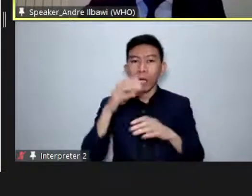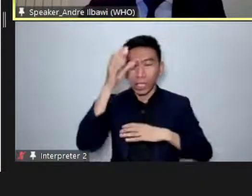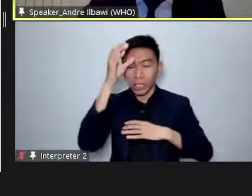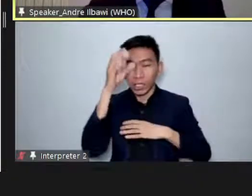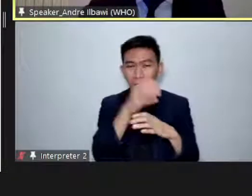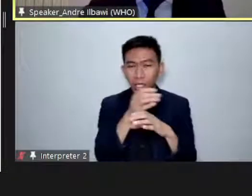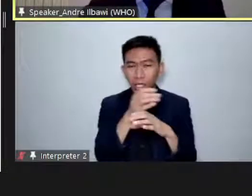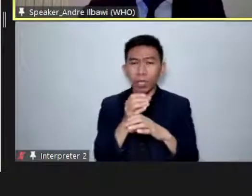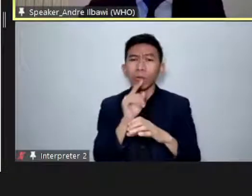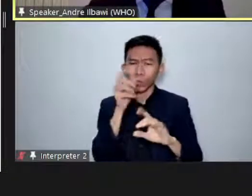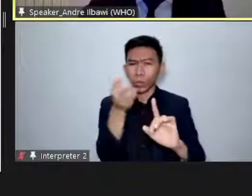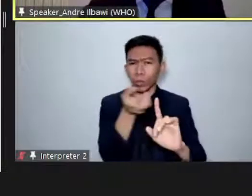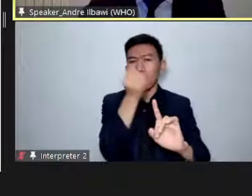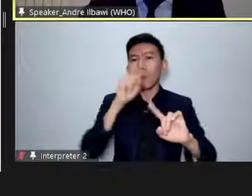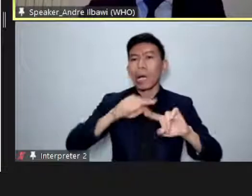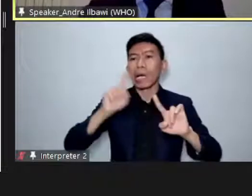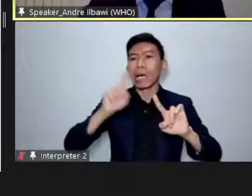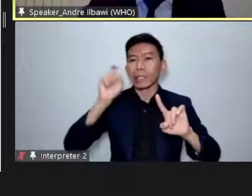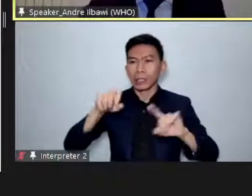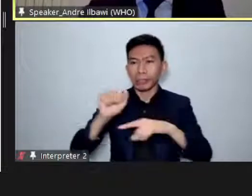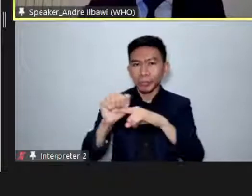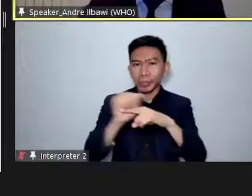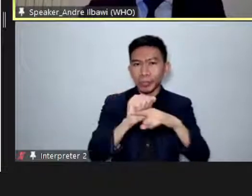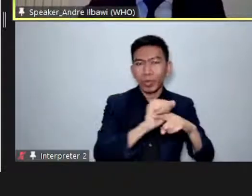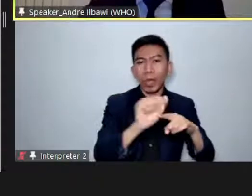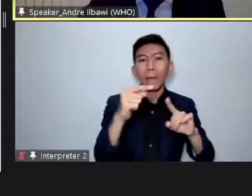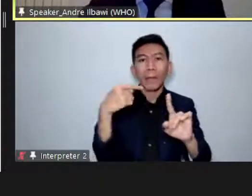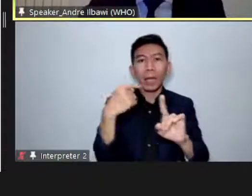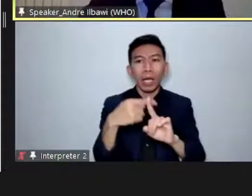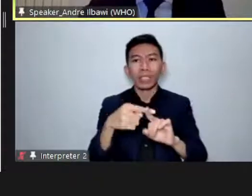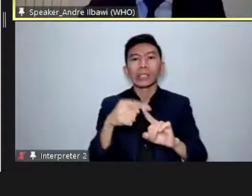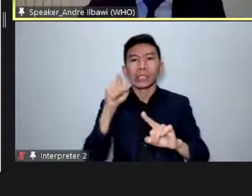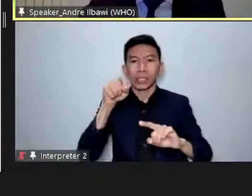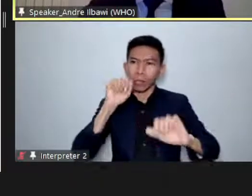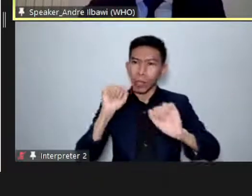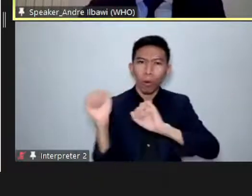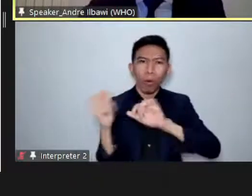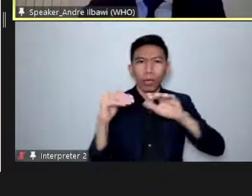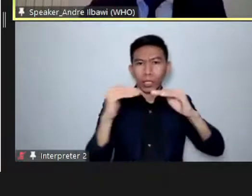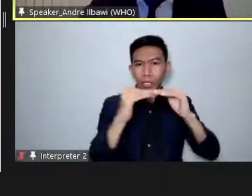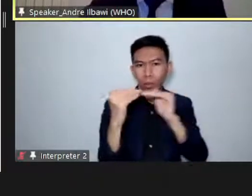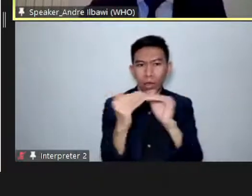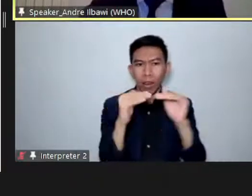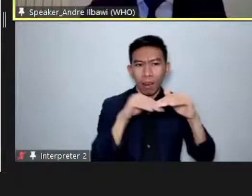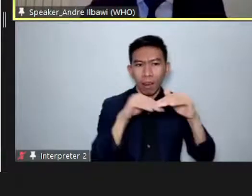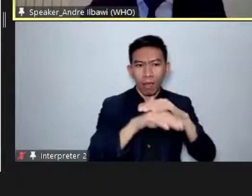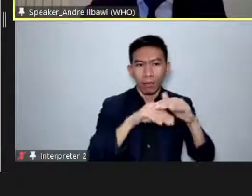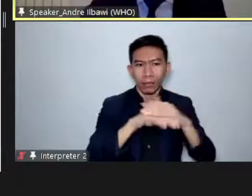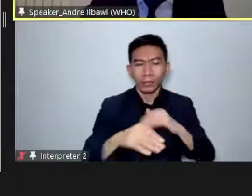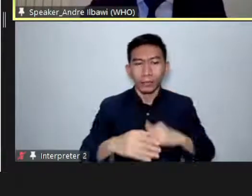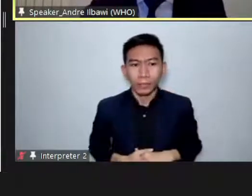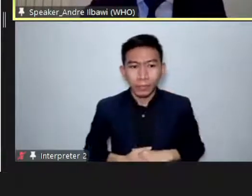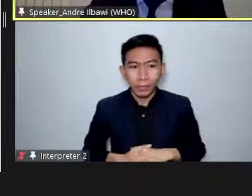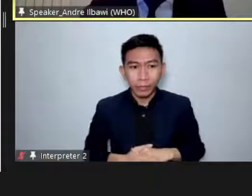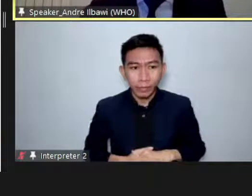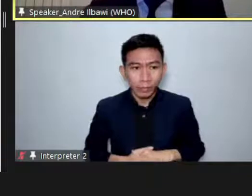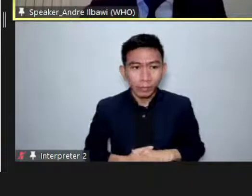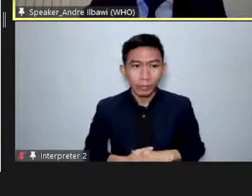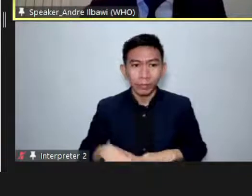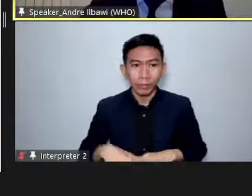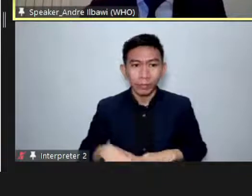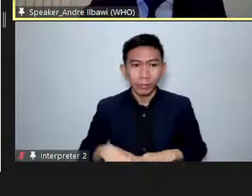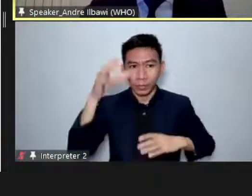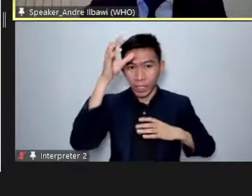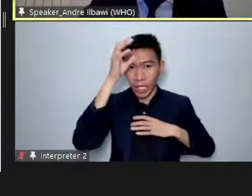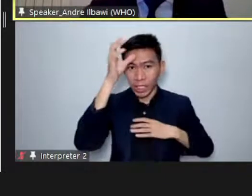capacity building and reducing inequalities. We all know very well. The cancer burden is a